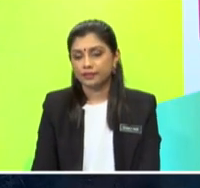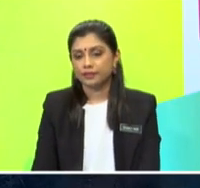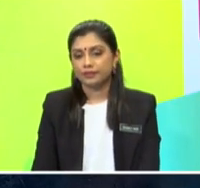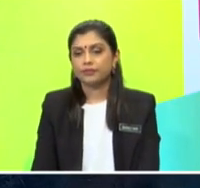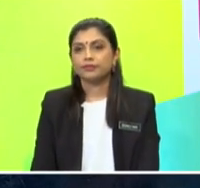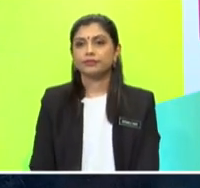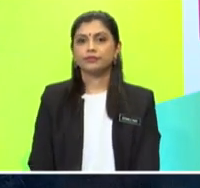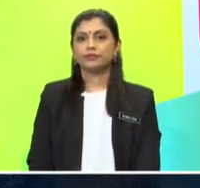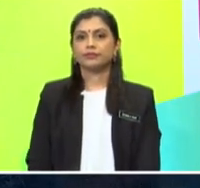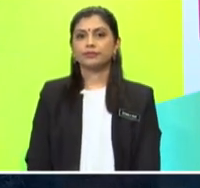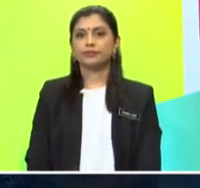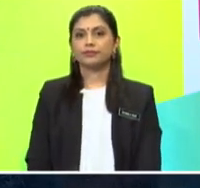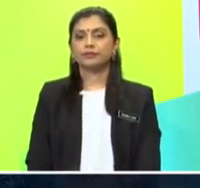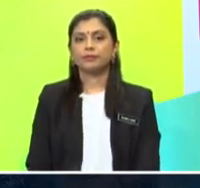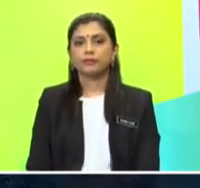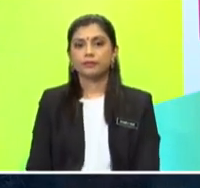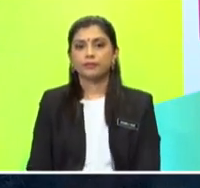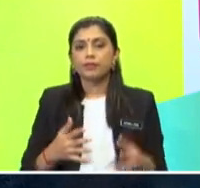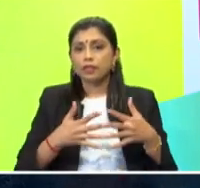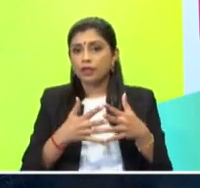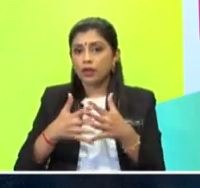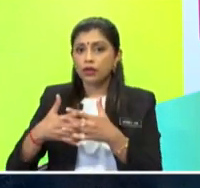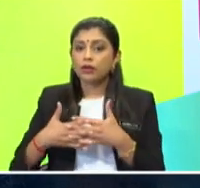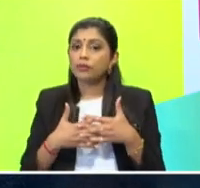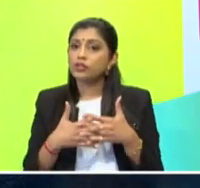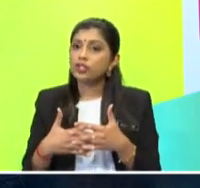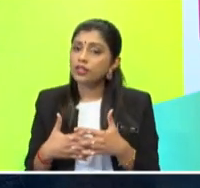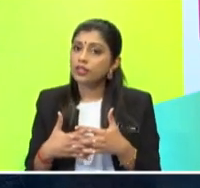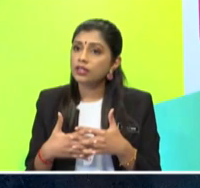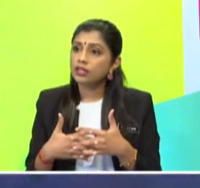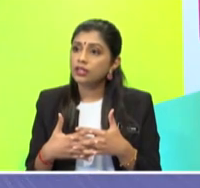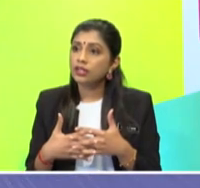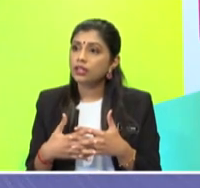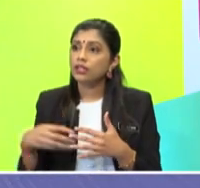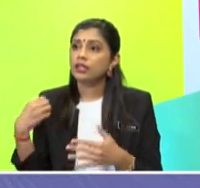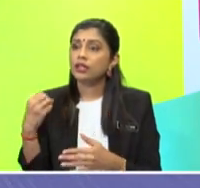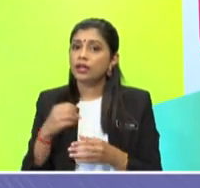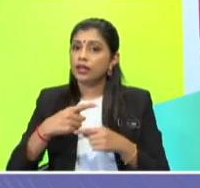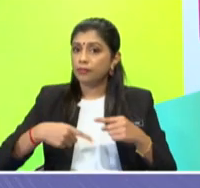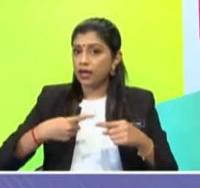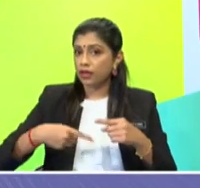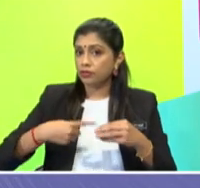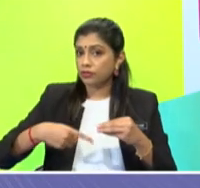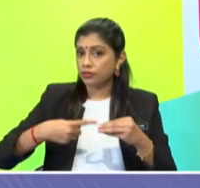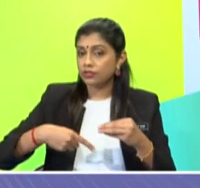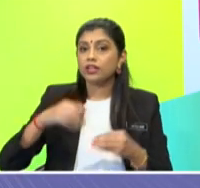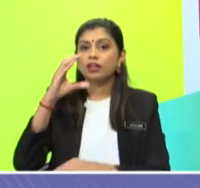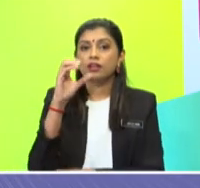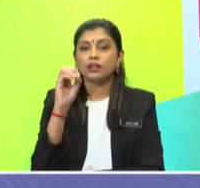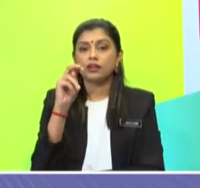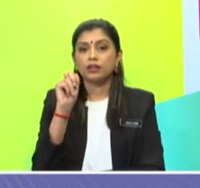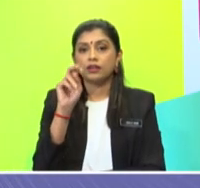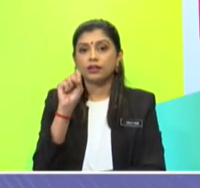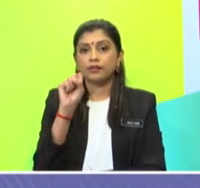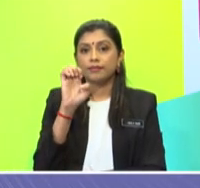is a collaboration about the conservation areas in Malaysia. All right. Good try, Sean.